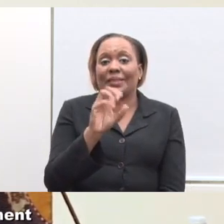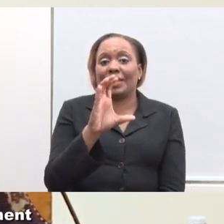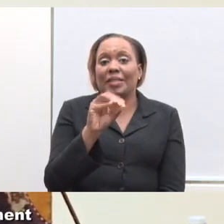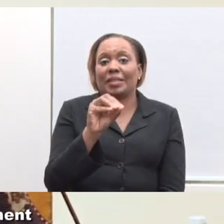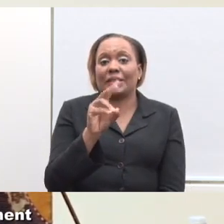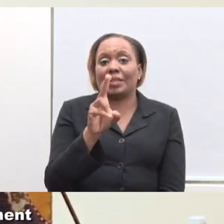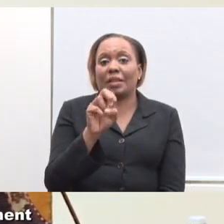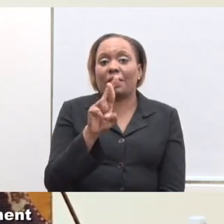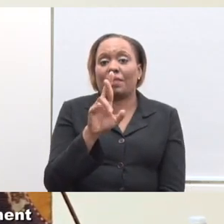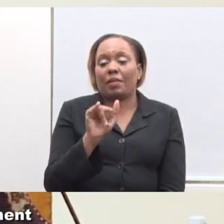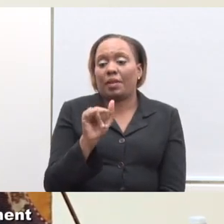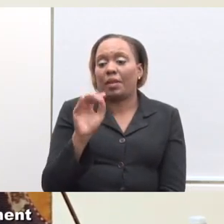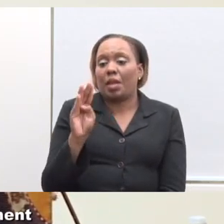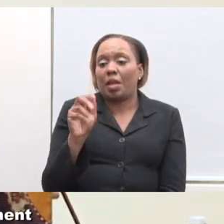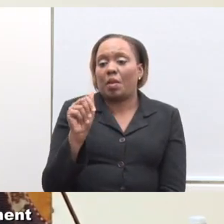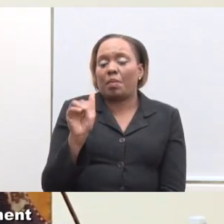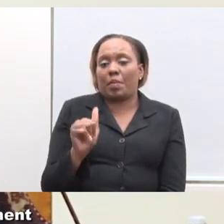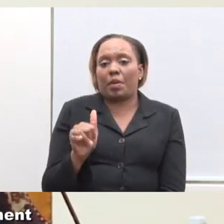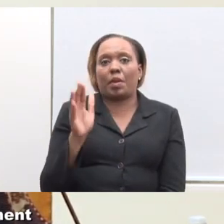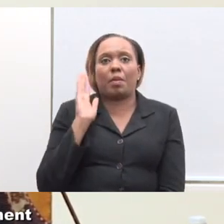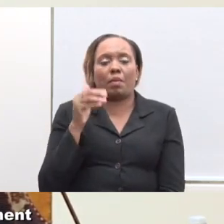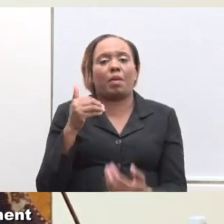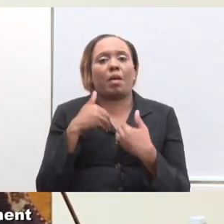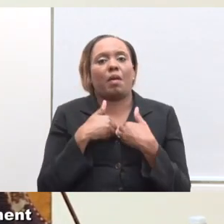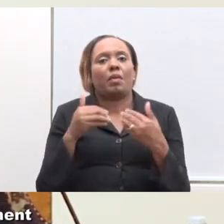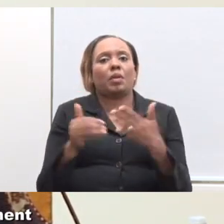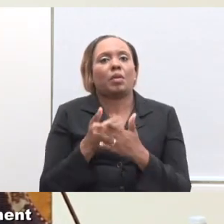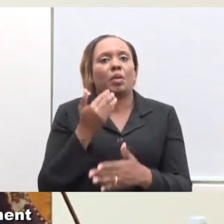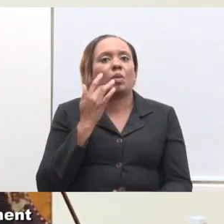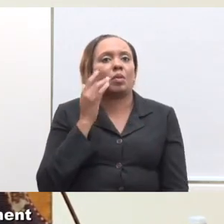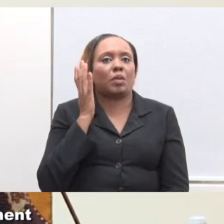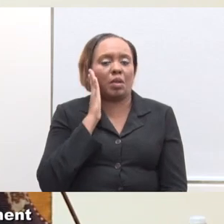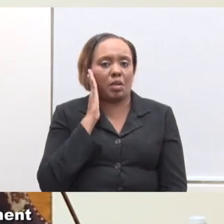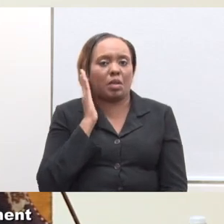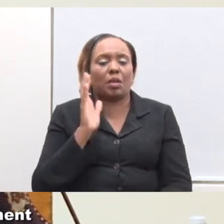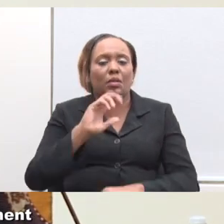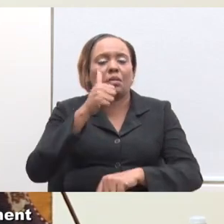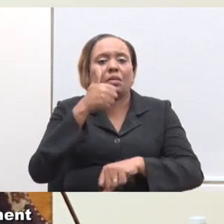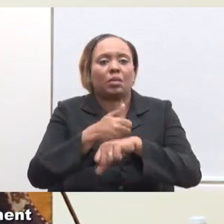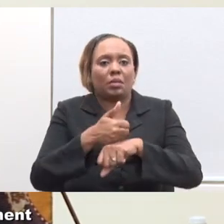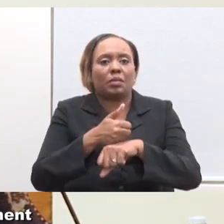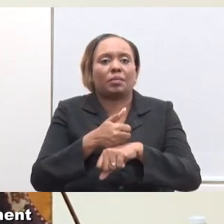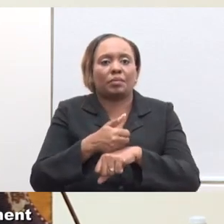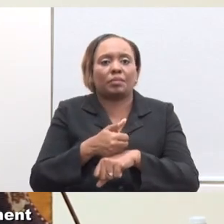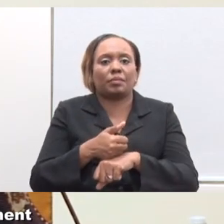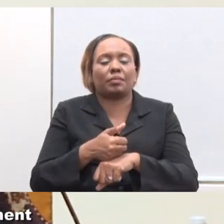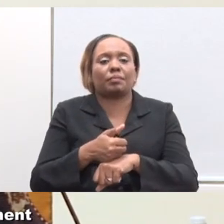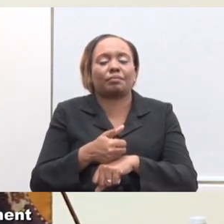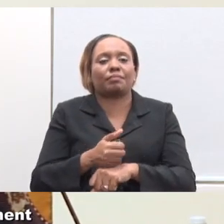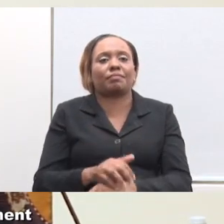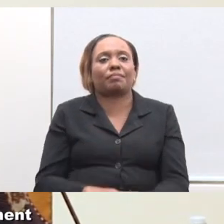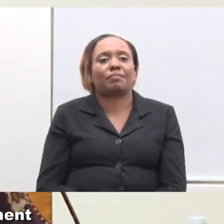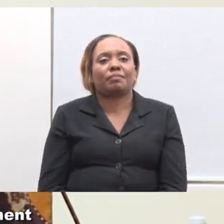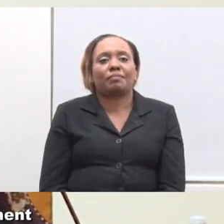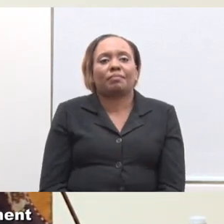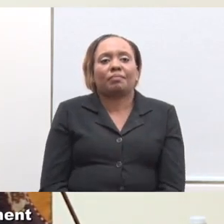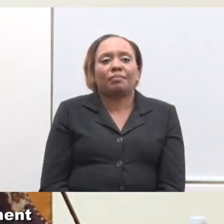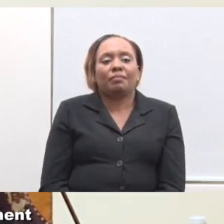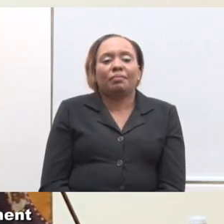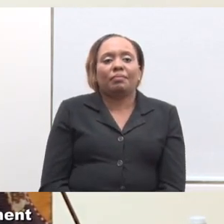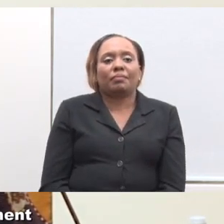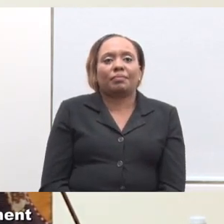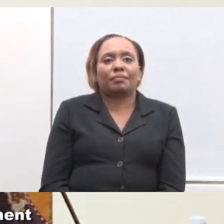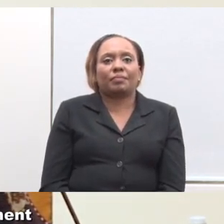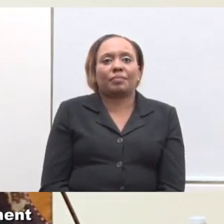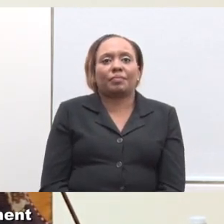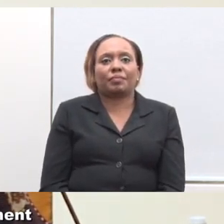is probably the largest tourism vertically integrated company in Canada, and therefore they are in a healthy